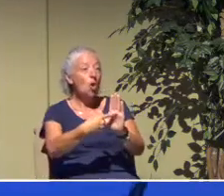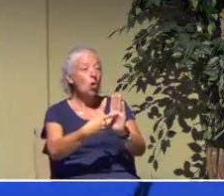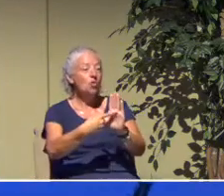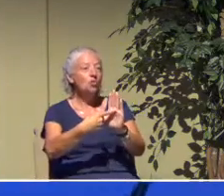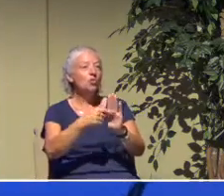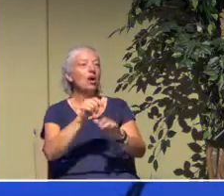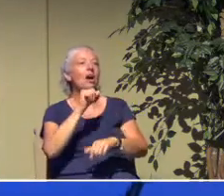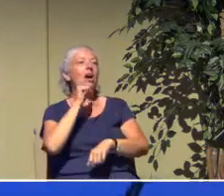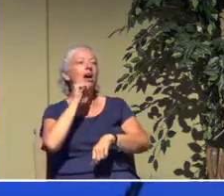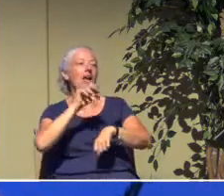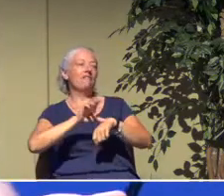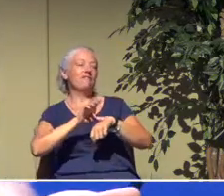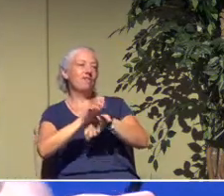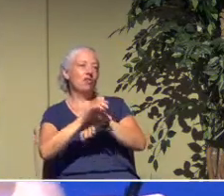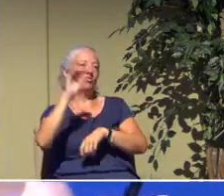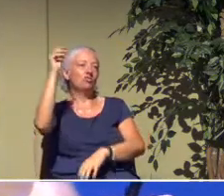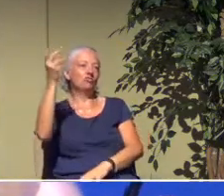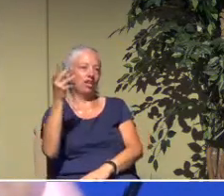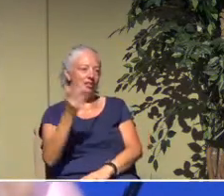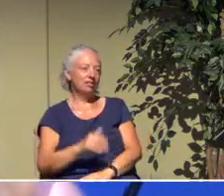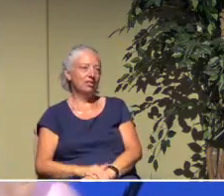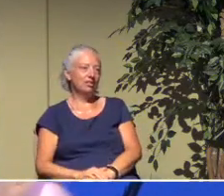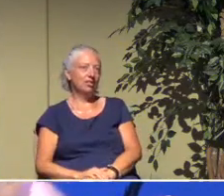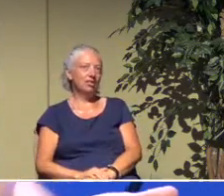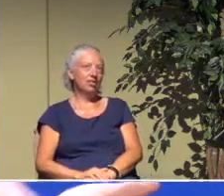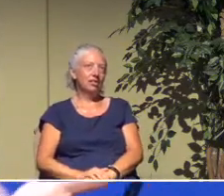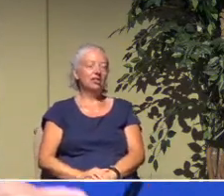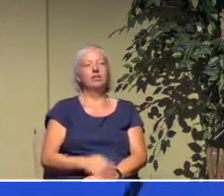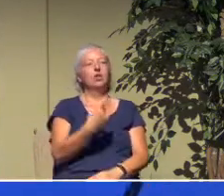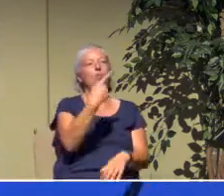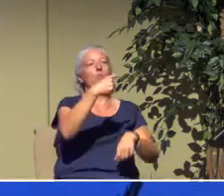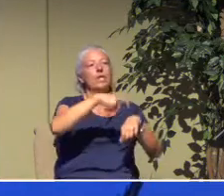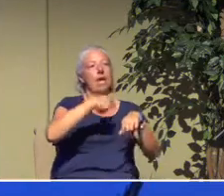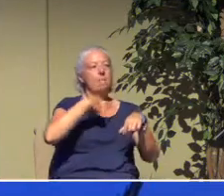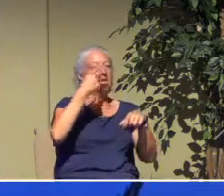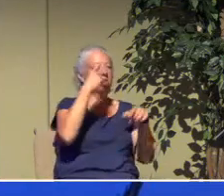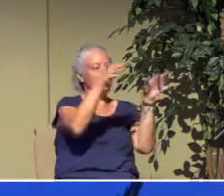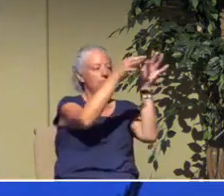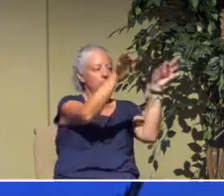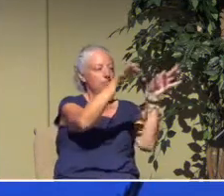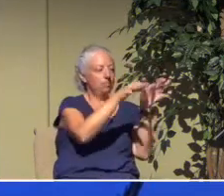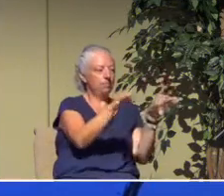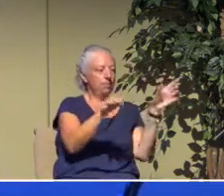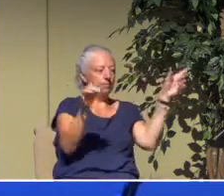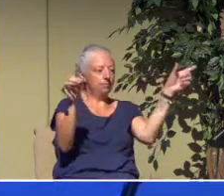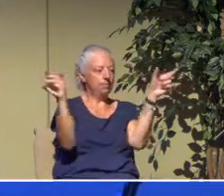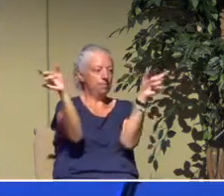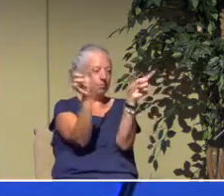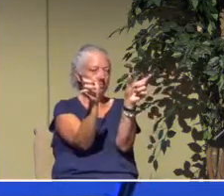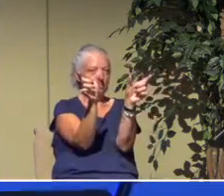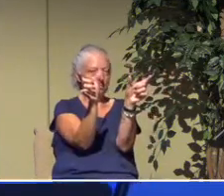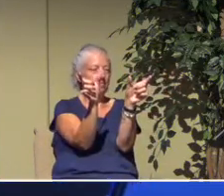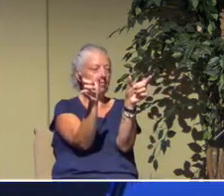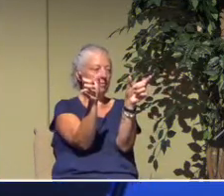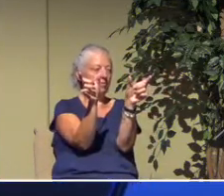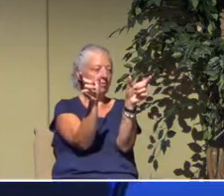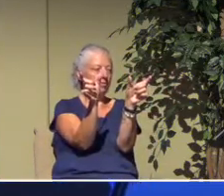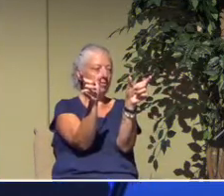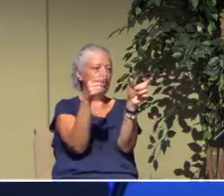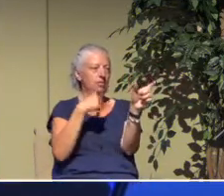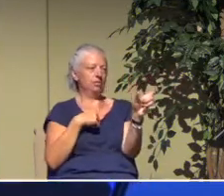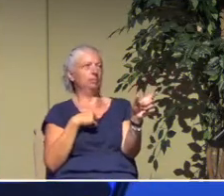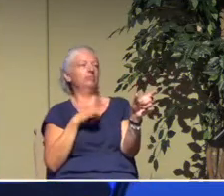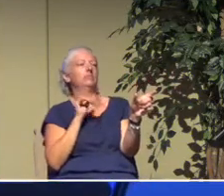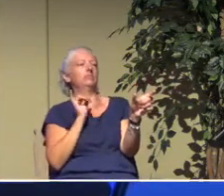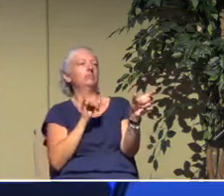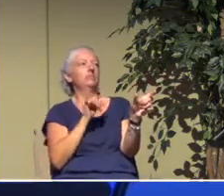rhythms of life. One time I saw two quotes put side by side, and I was quite